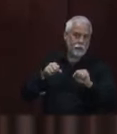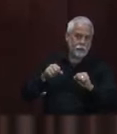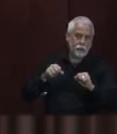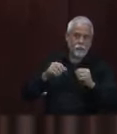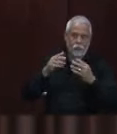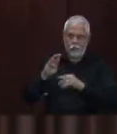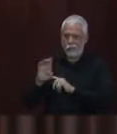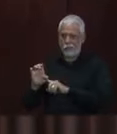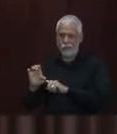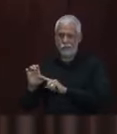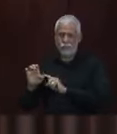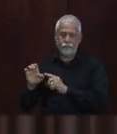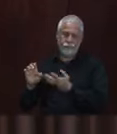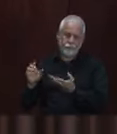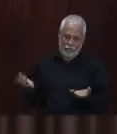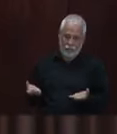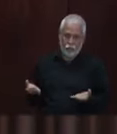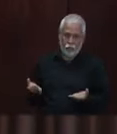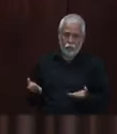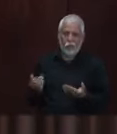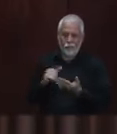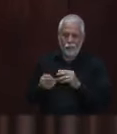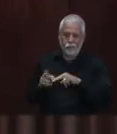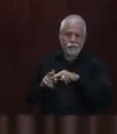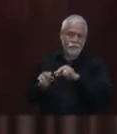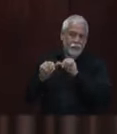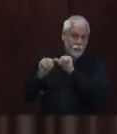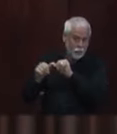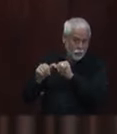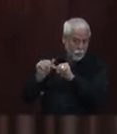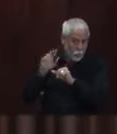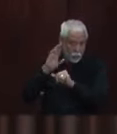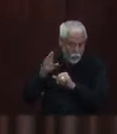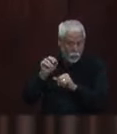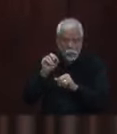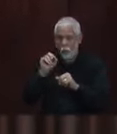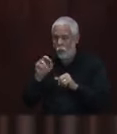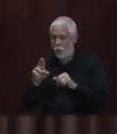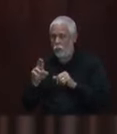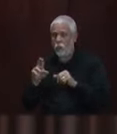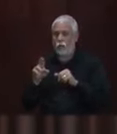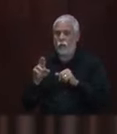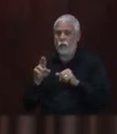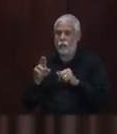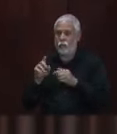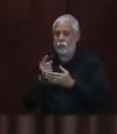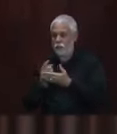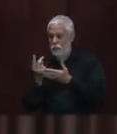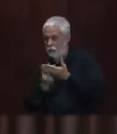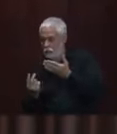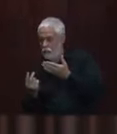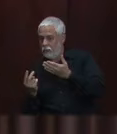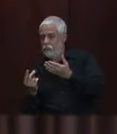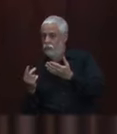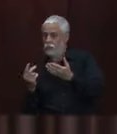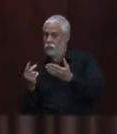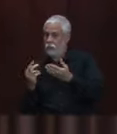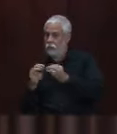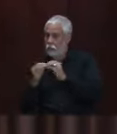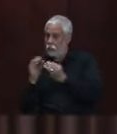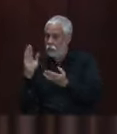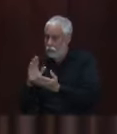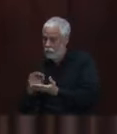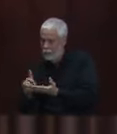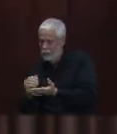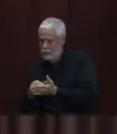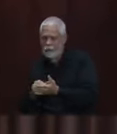unfortunately Buncombe County is, that upward trend is likely to continue, or whether, we might be here in a week or two and our numbers have shifted